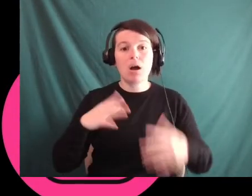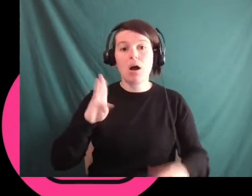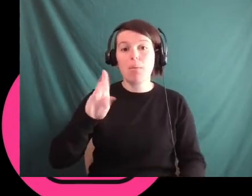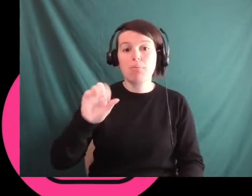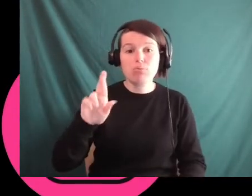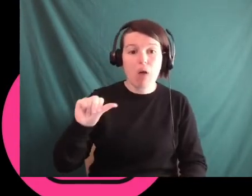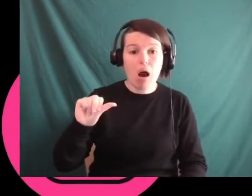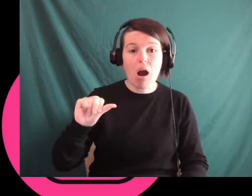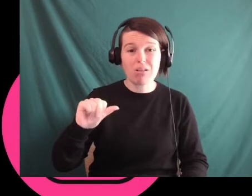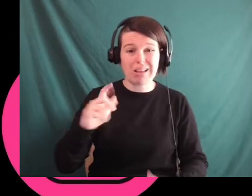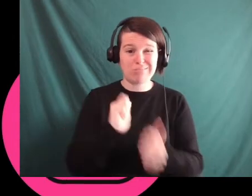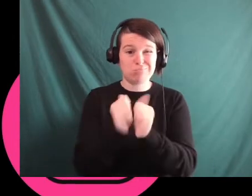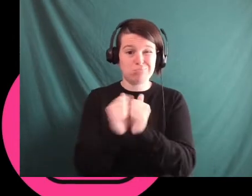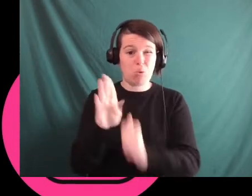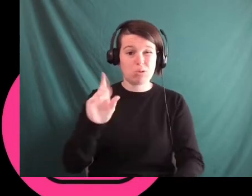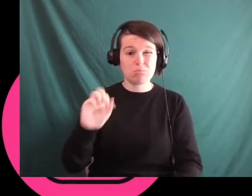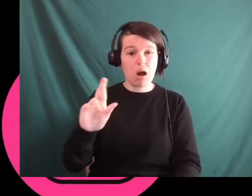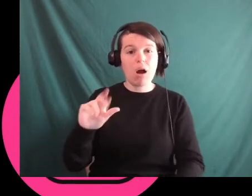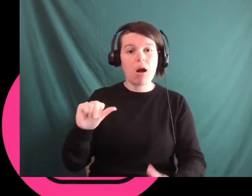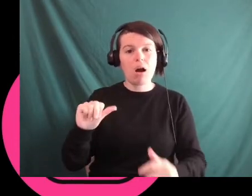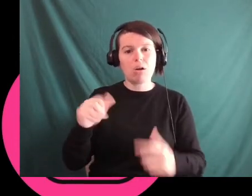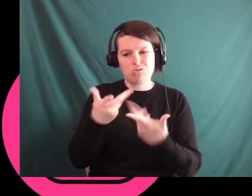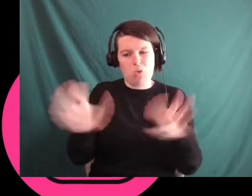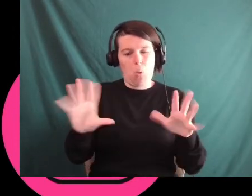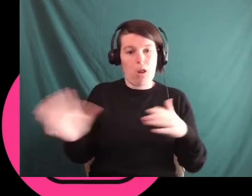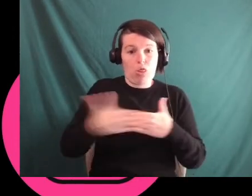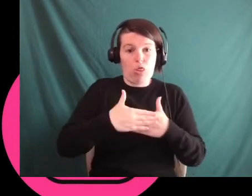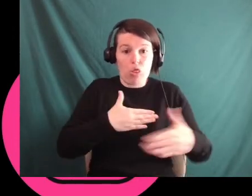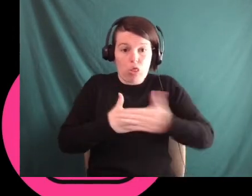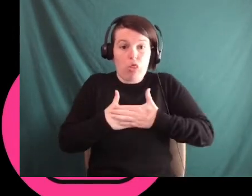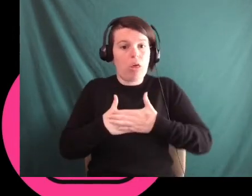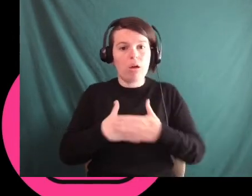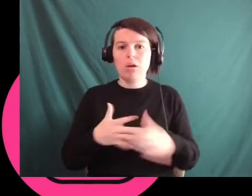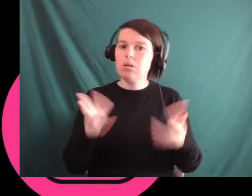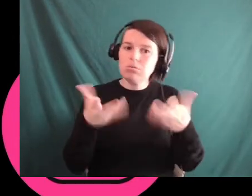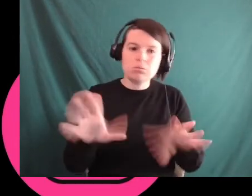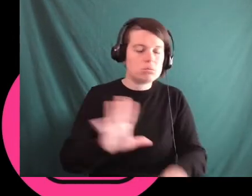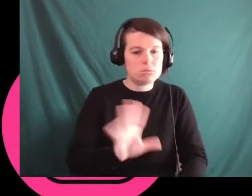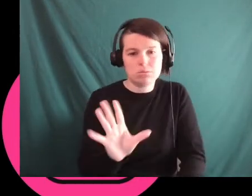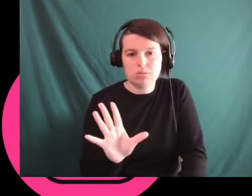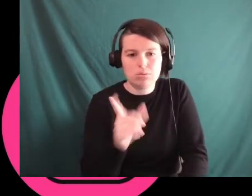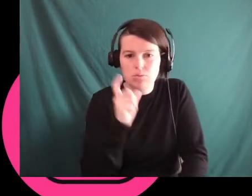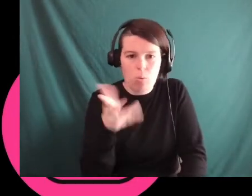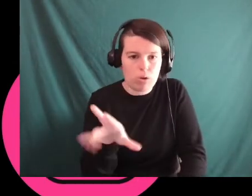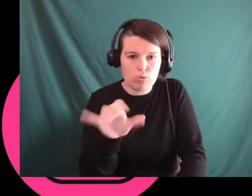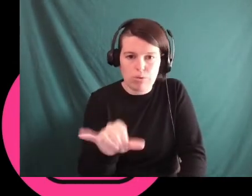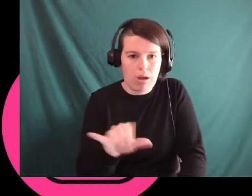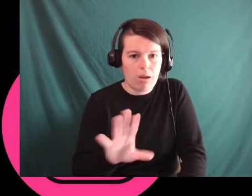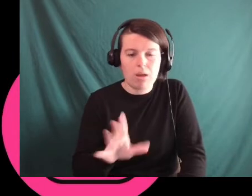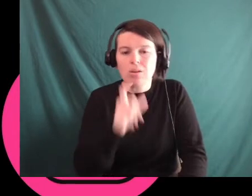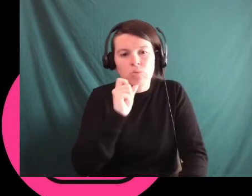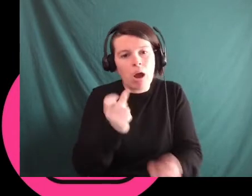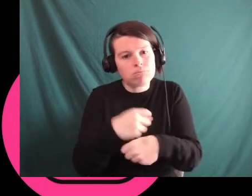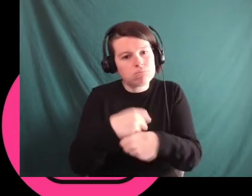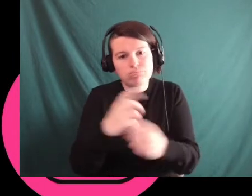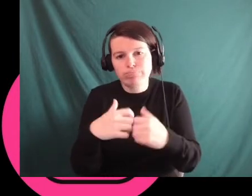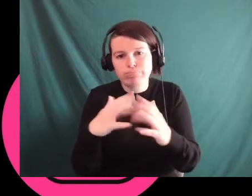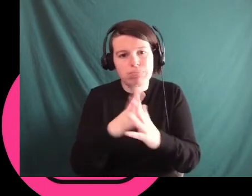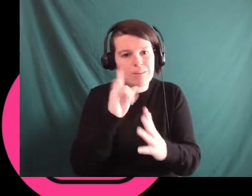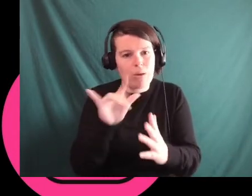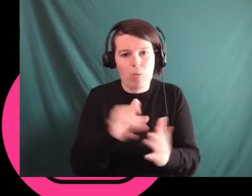You don't want to be double binding. Binders were not made to be used in this fashion. So once you take something that